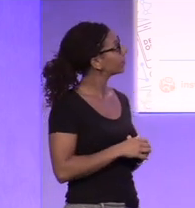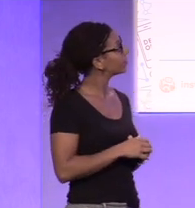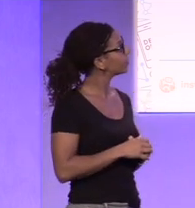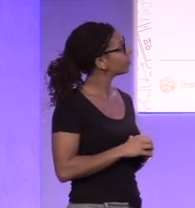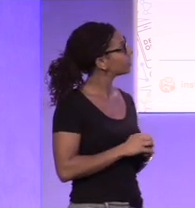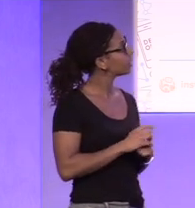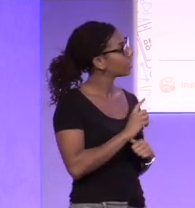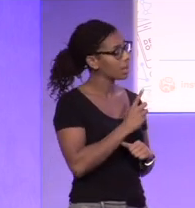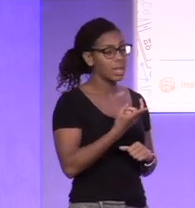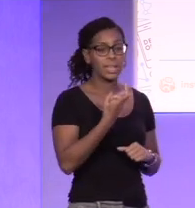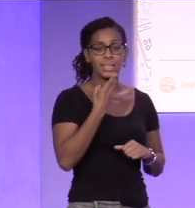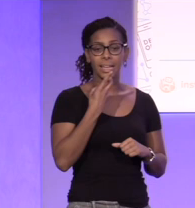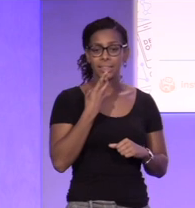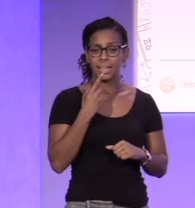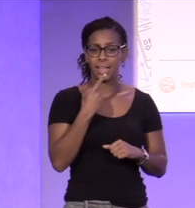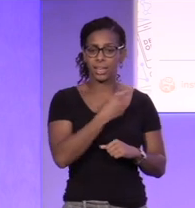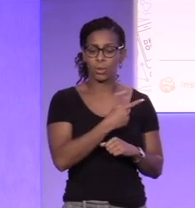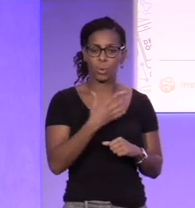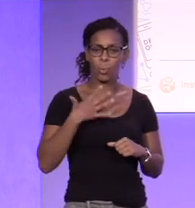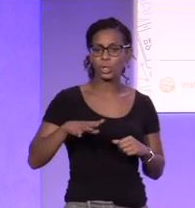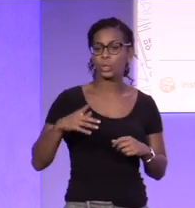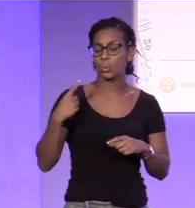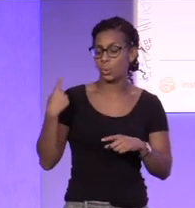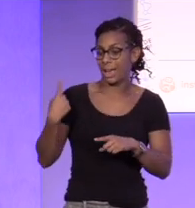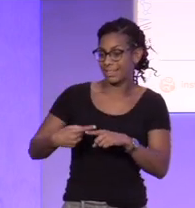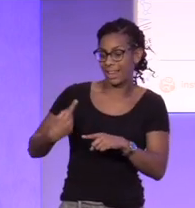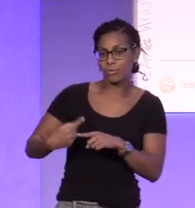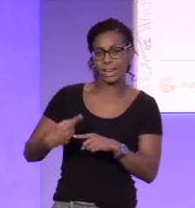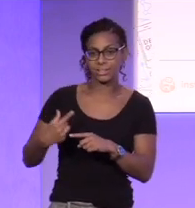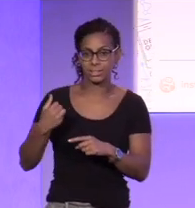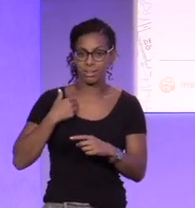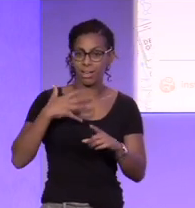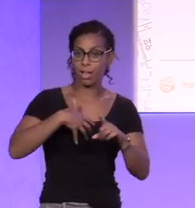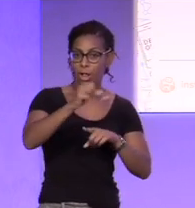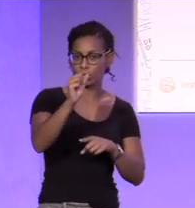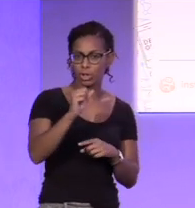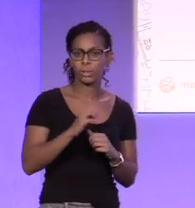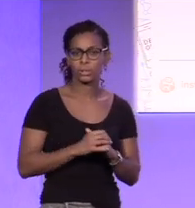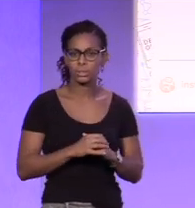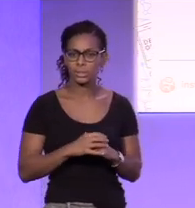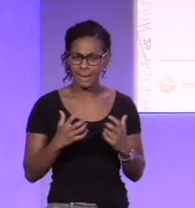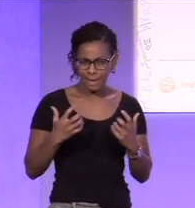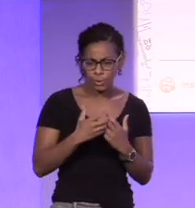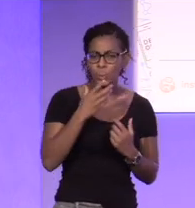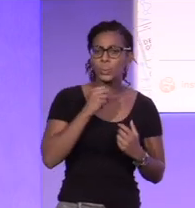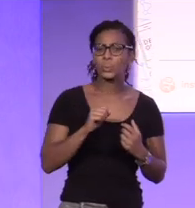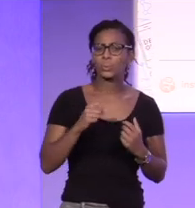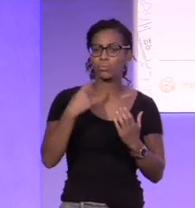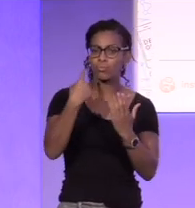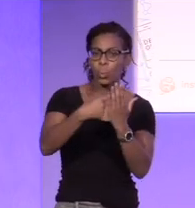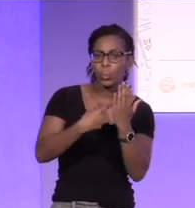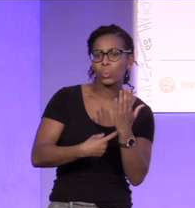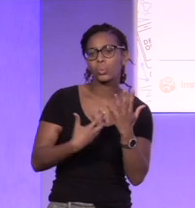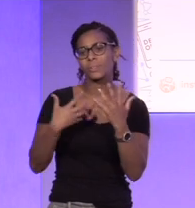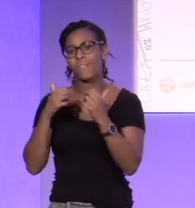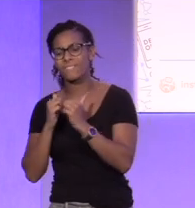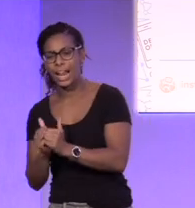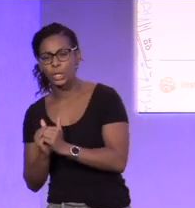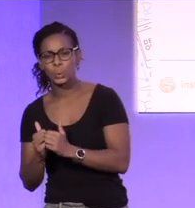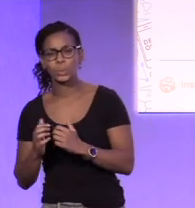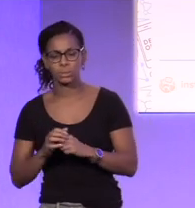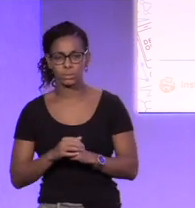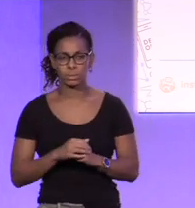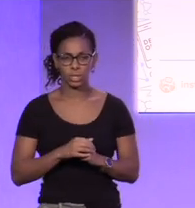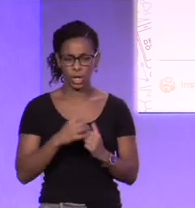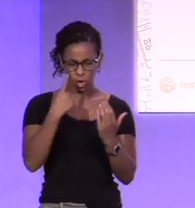team's culture. We wanted to accelerate it. So we did that using rules and values. What are rules and values? Rules are